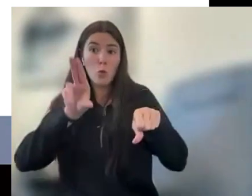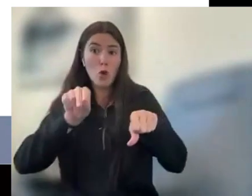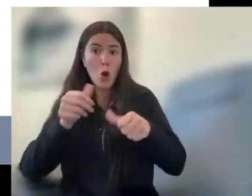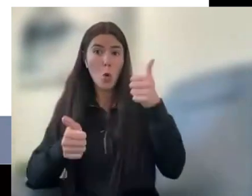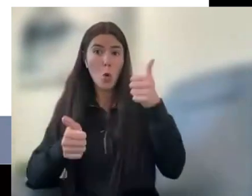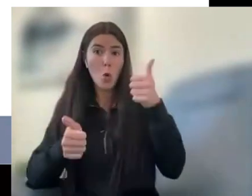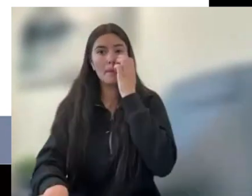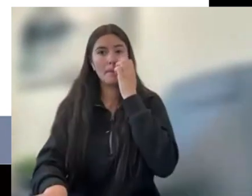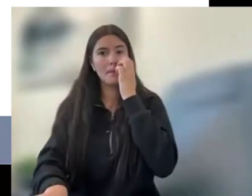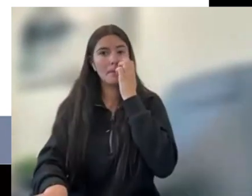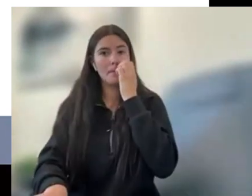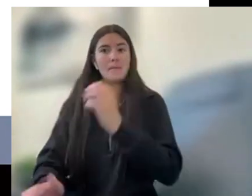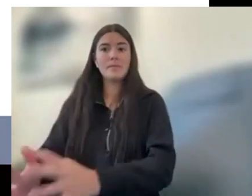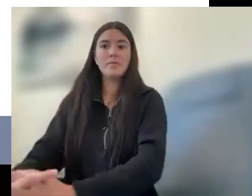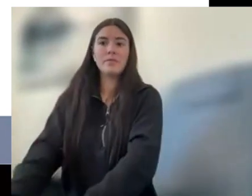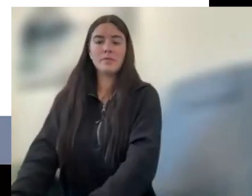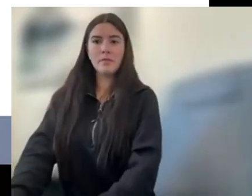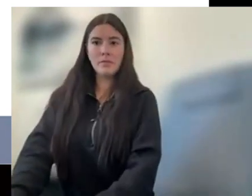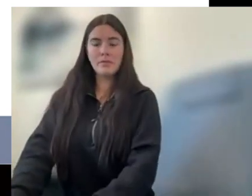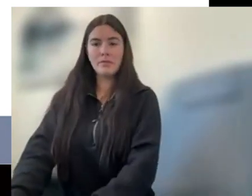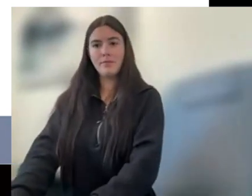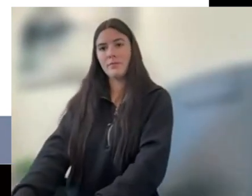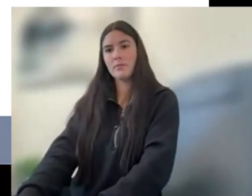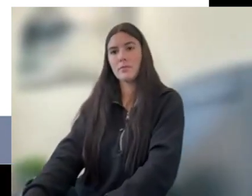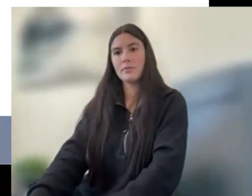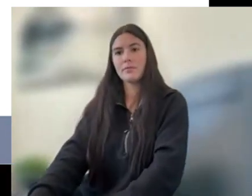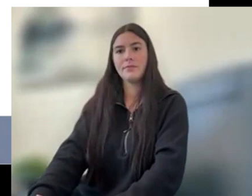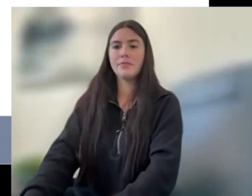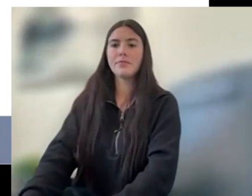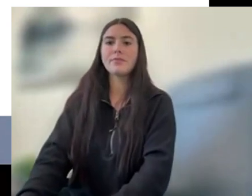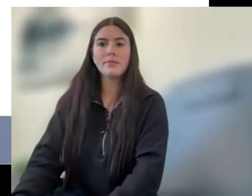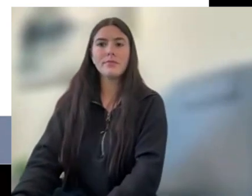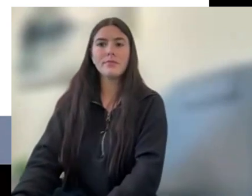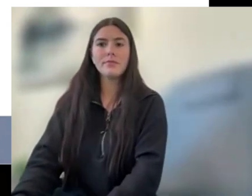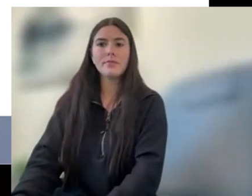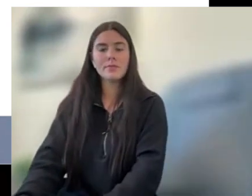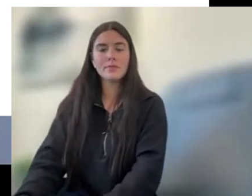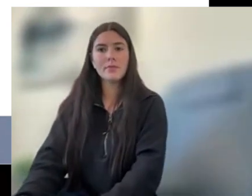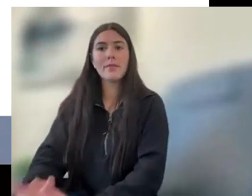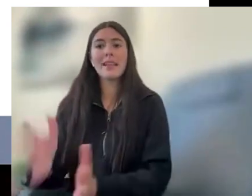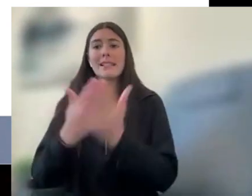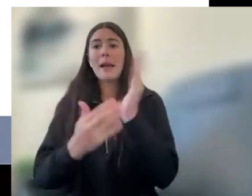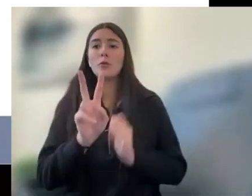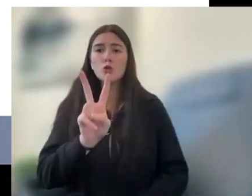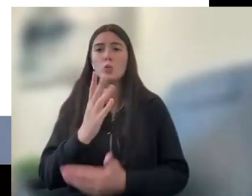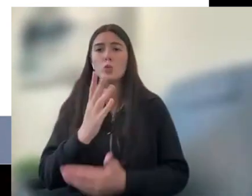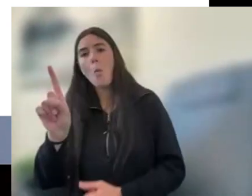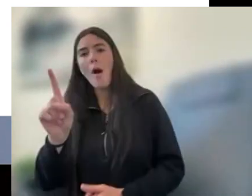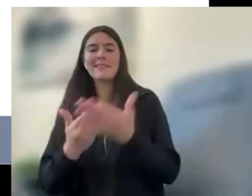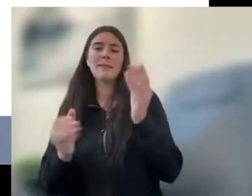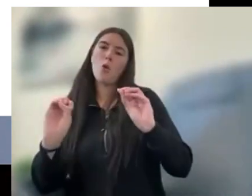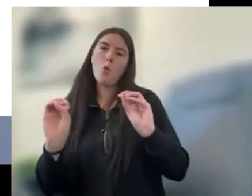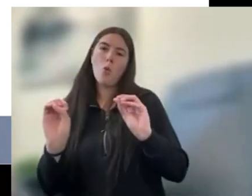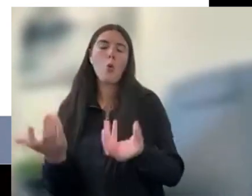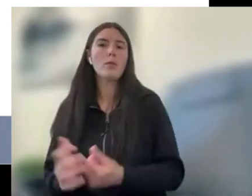Yes, PDF. Hi, I'll see that. So I see some twos, some ones, some nos. All right. So if you